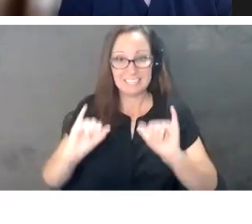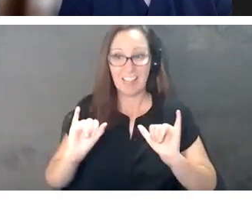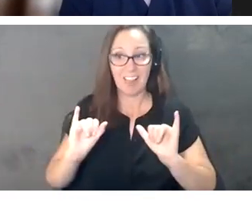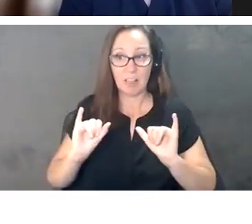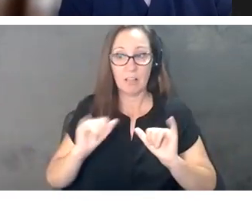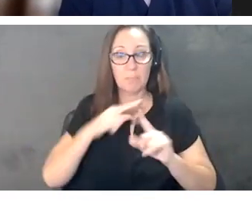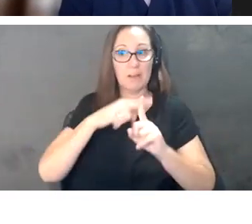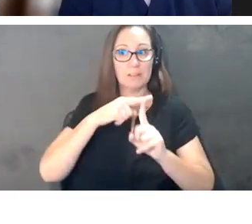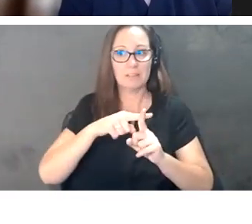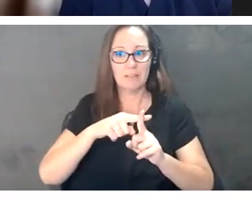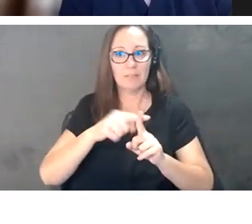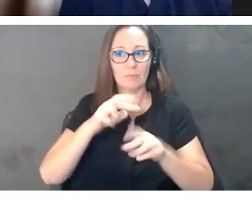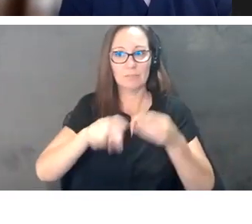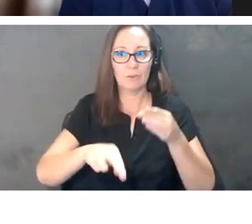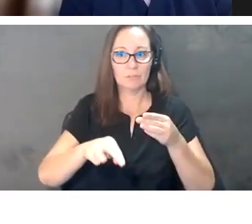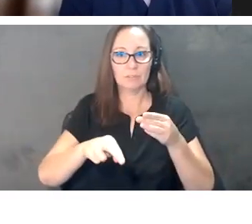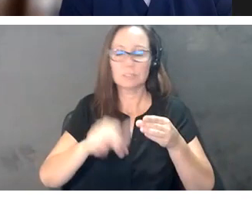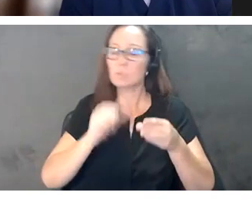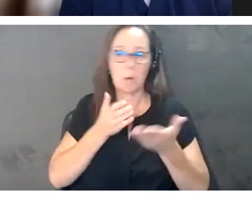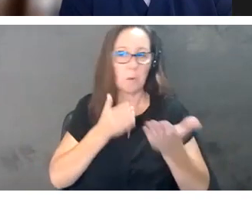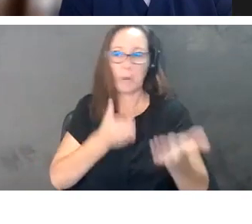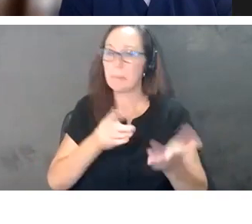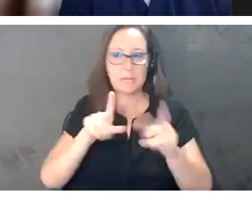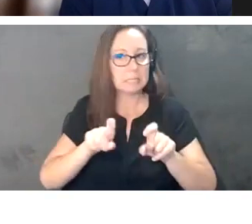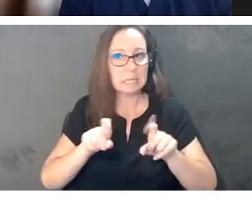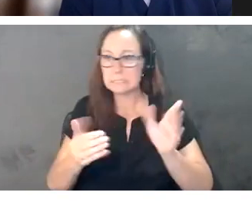don't recommend it within 3 months of you getting a positive result.